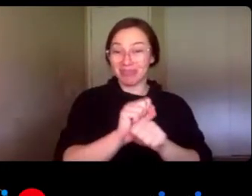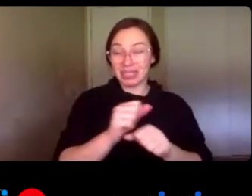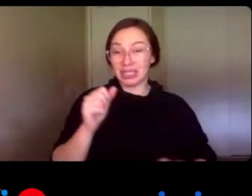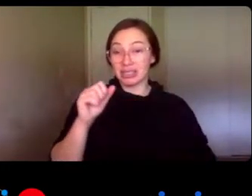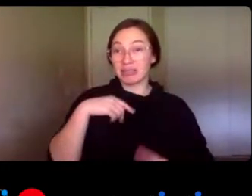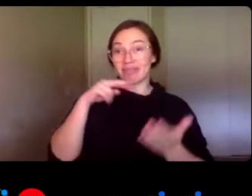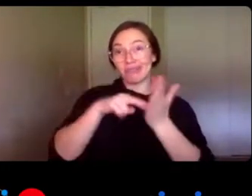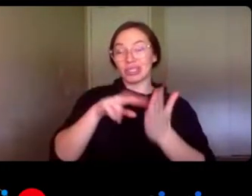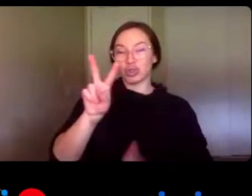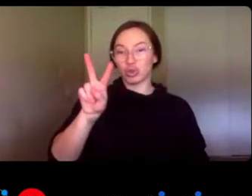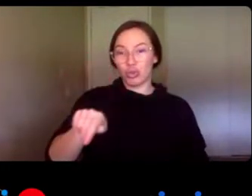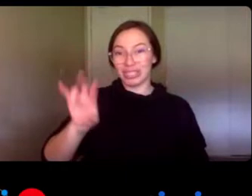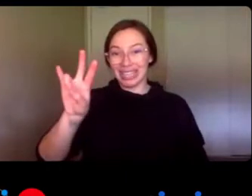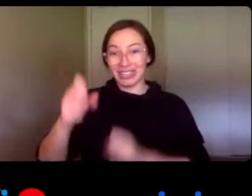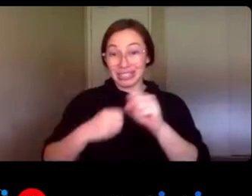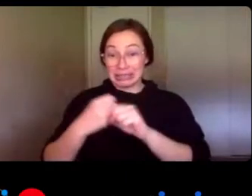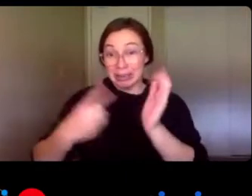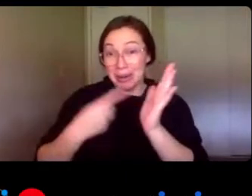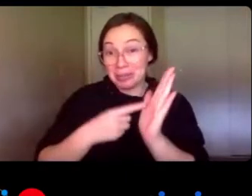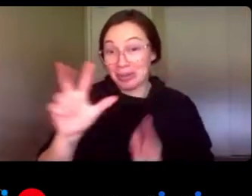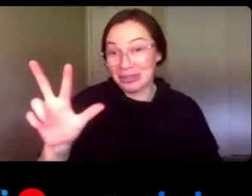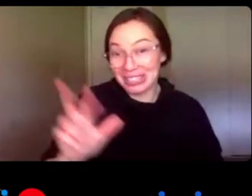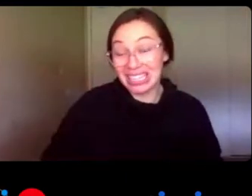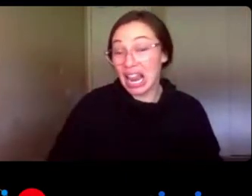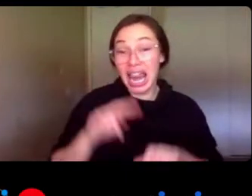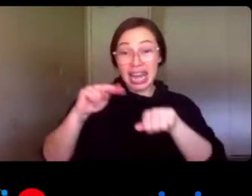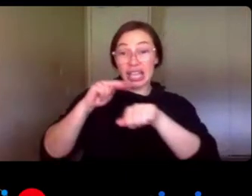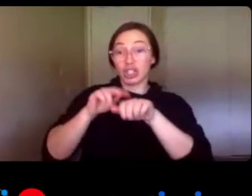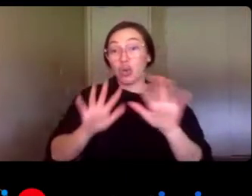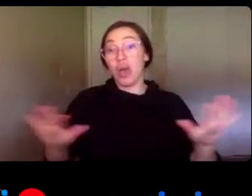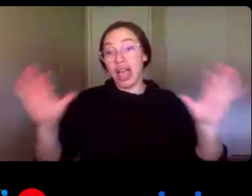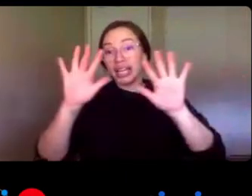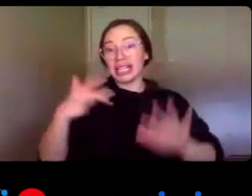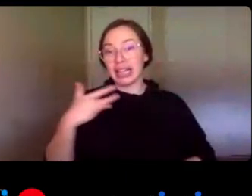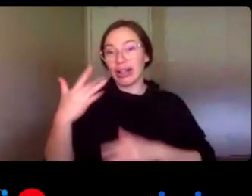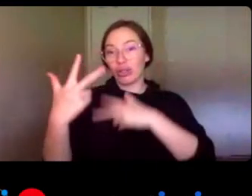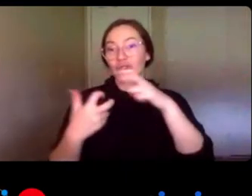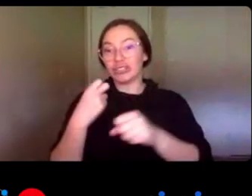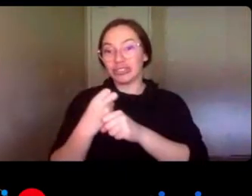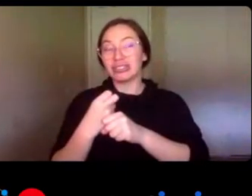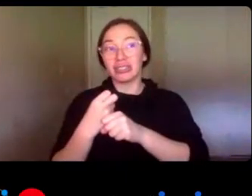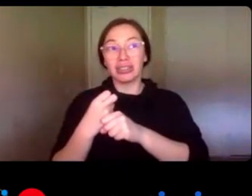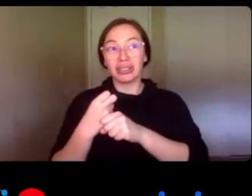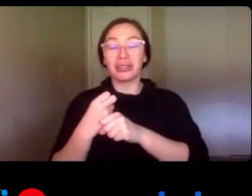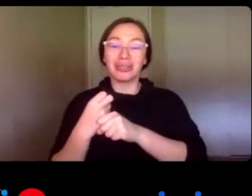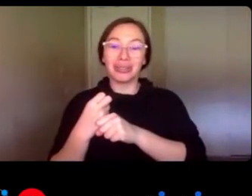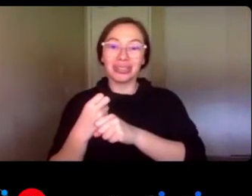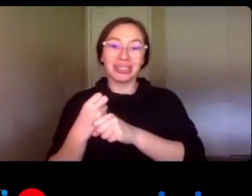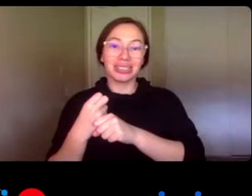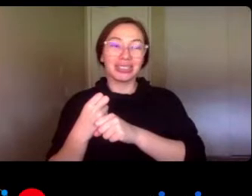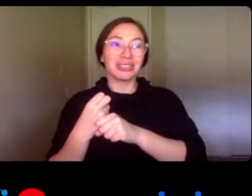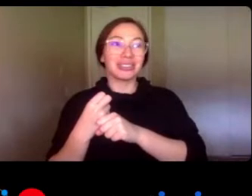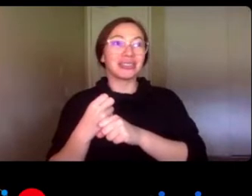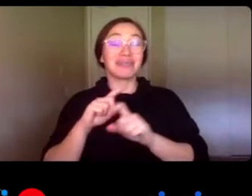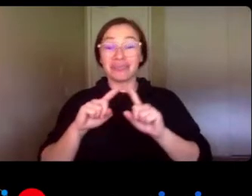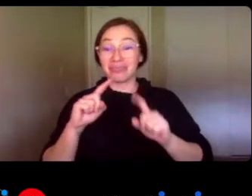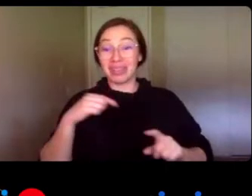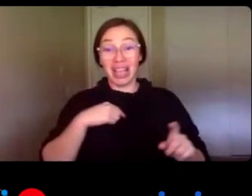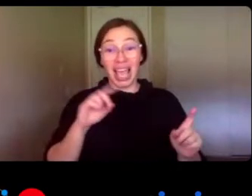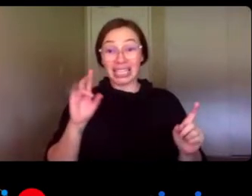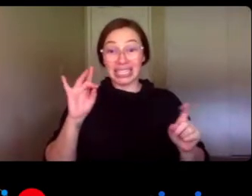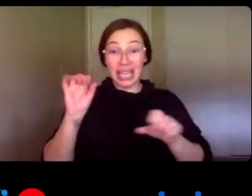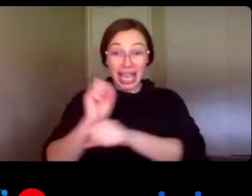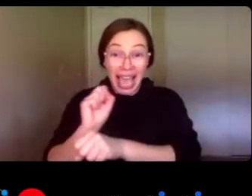years, sometimes 3, nationwide, 3 years. But when you came and went, and then it